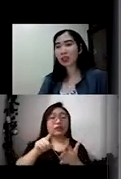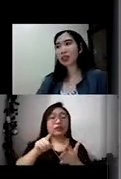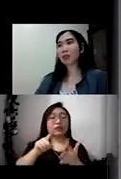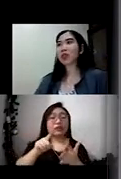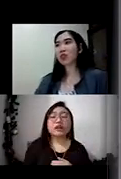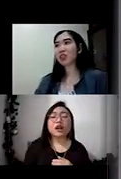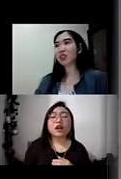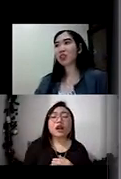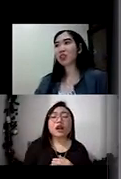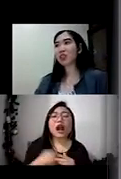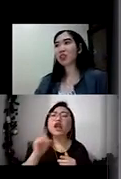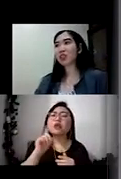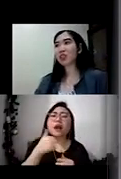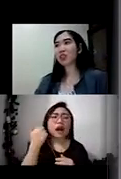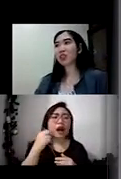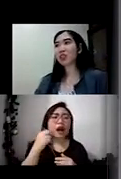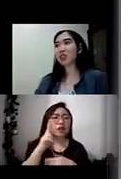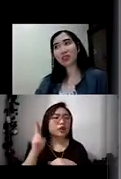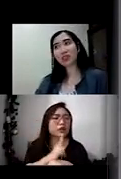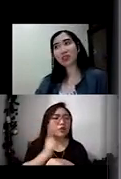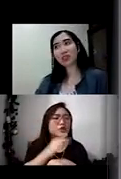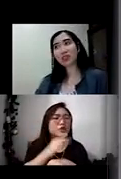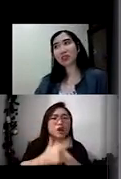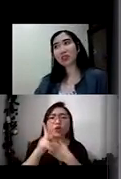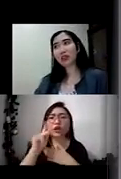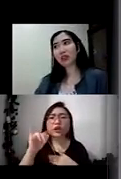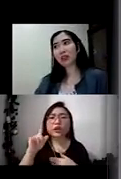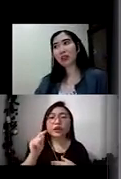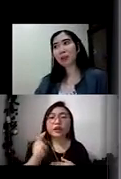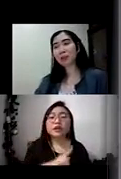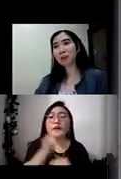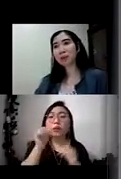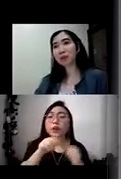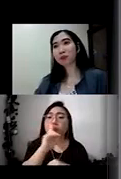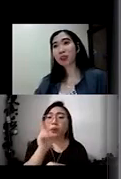Google Keep? You can use that for